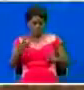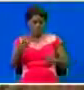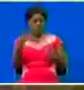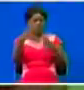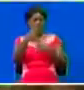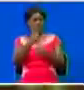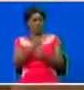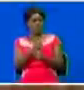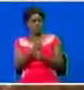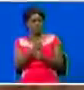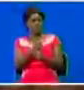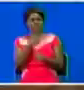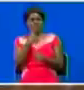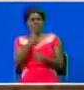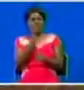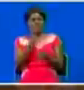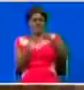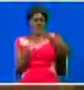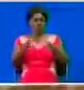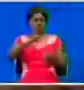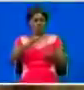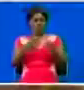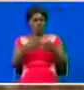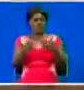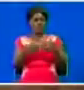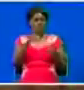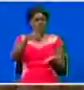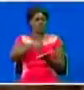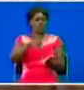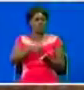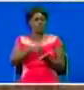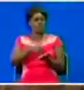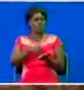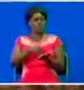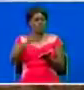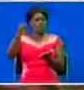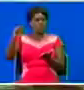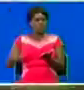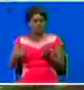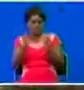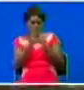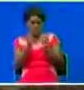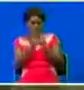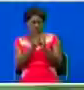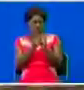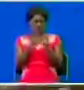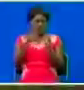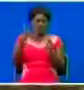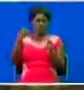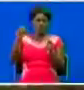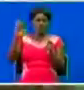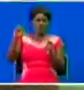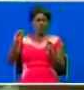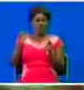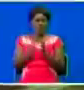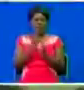its partners identify the chemical signals involved in the interaction between southern root knot nematodes, coffoid and white